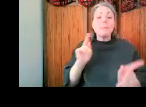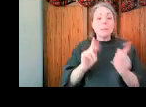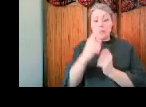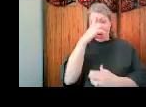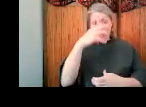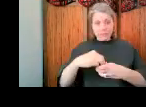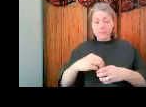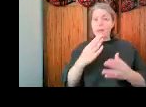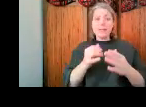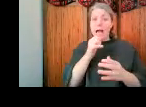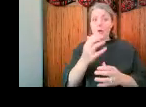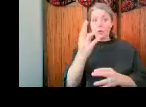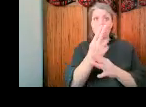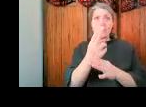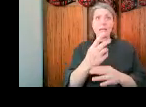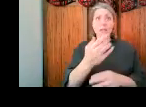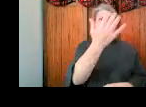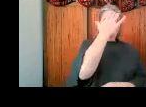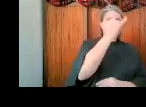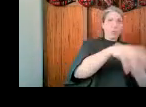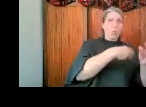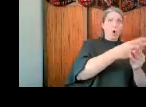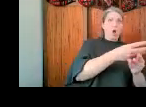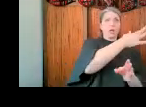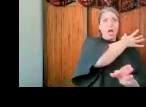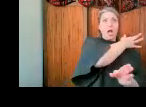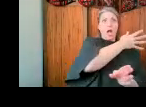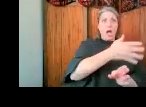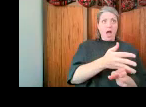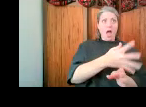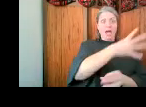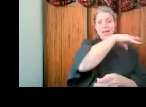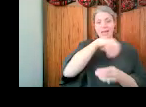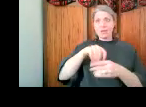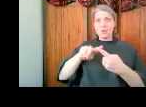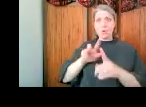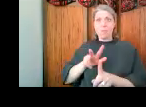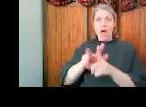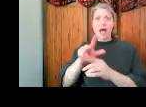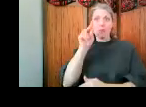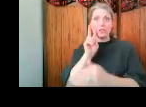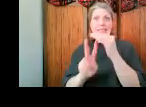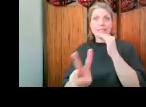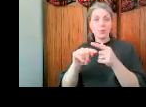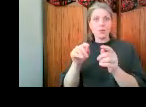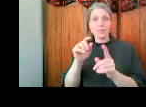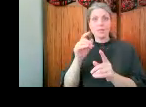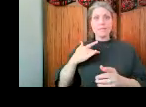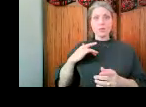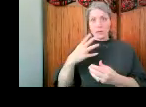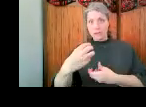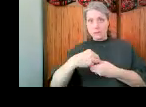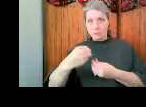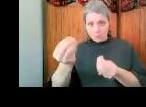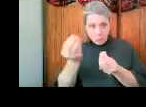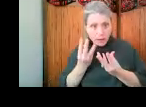their prior knowledge of the world and their ability, the context of the situation to predict their sensory input quite as strongly